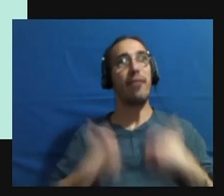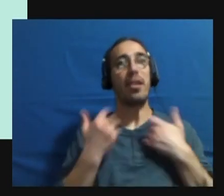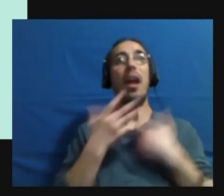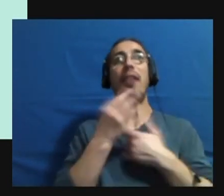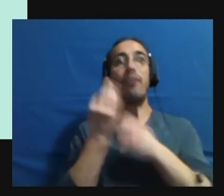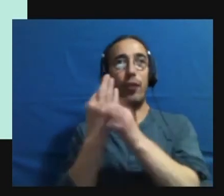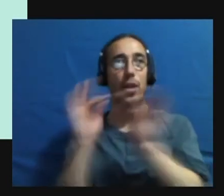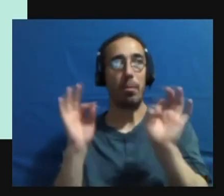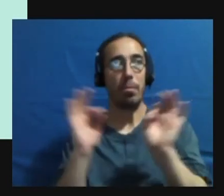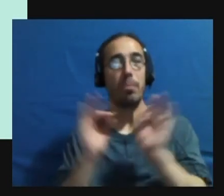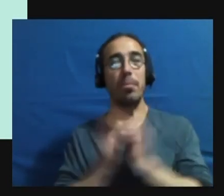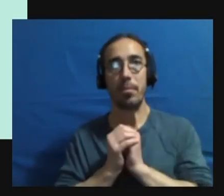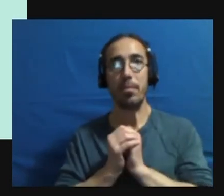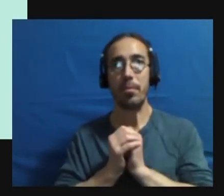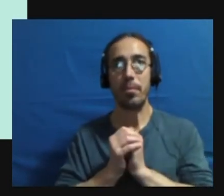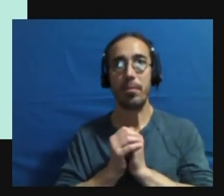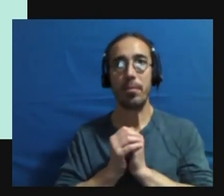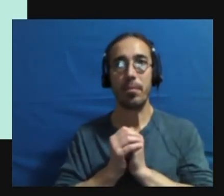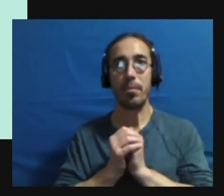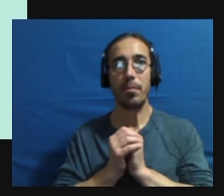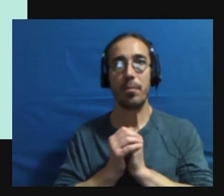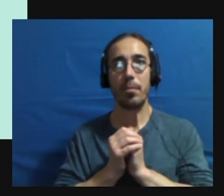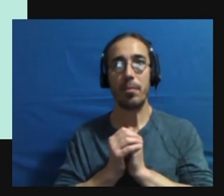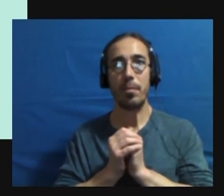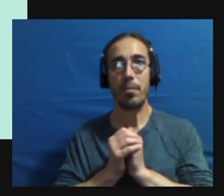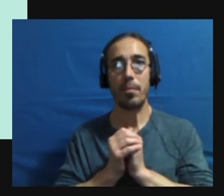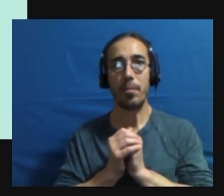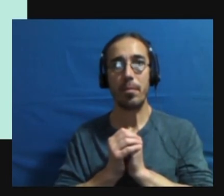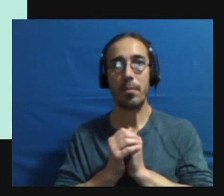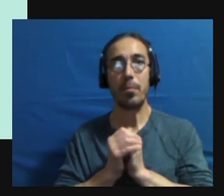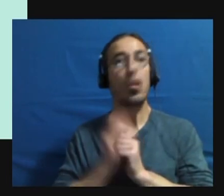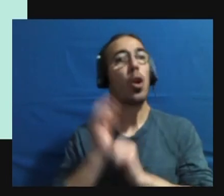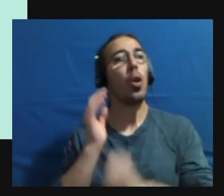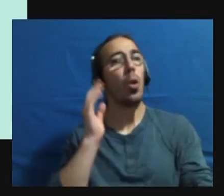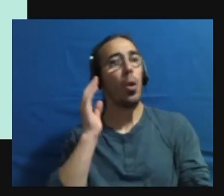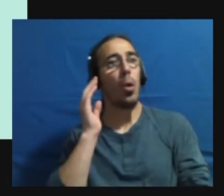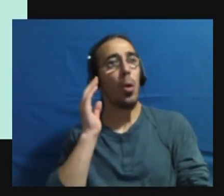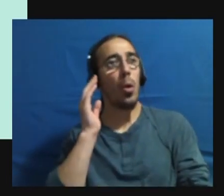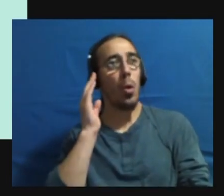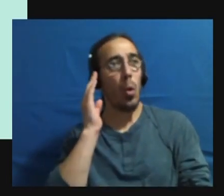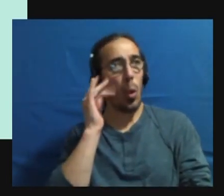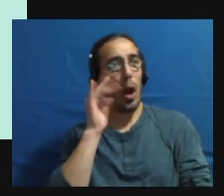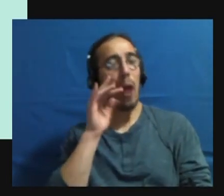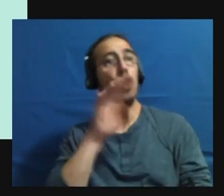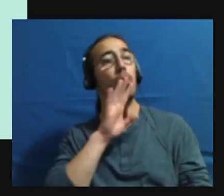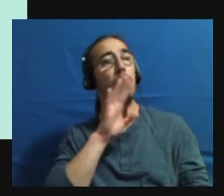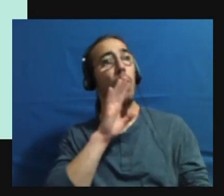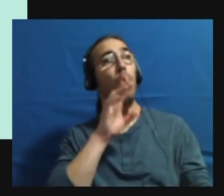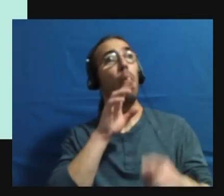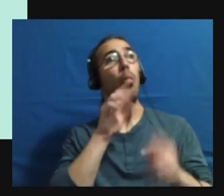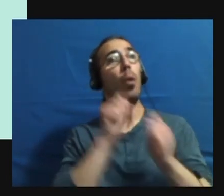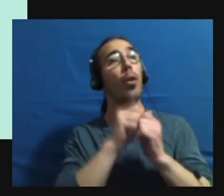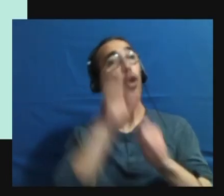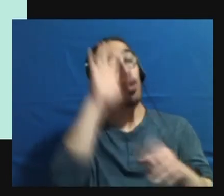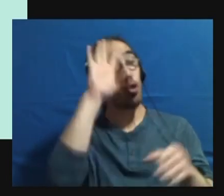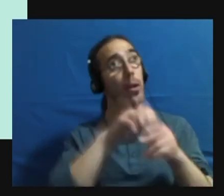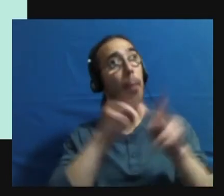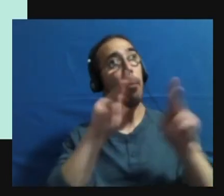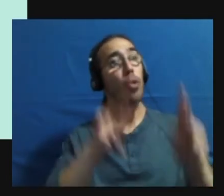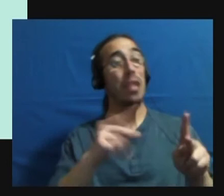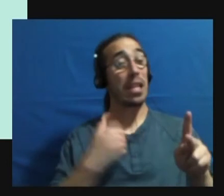Dutton. Wyatt's a non-speaking autistic person, young adult, and he's